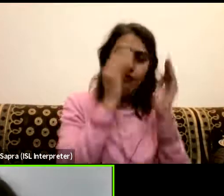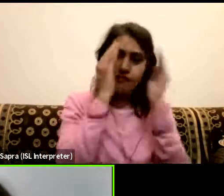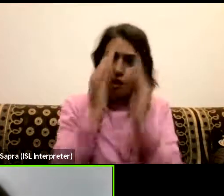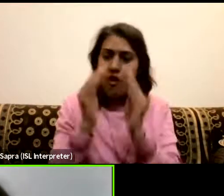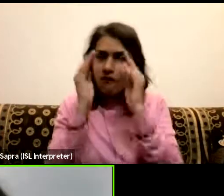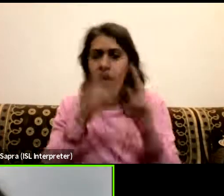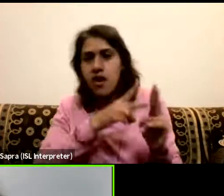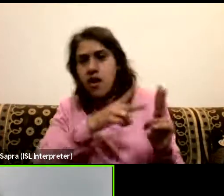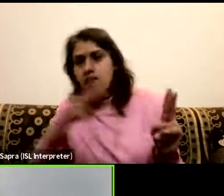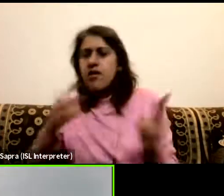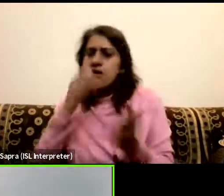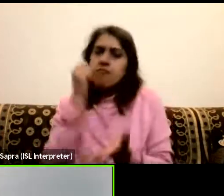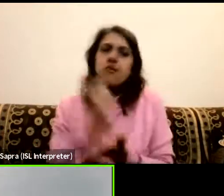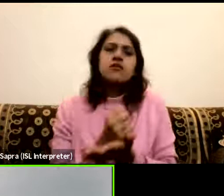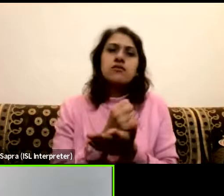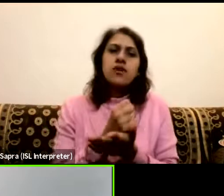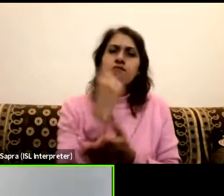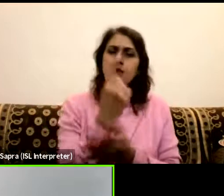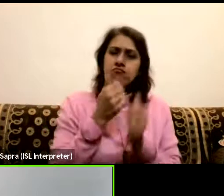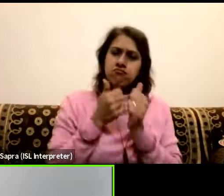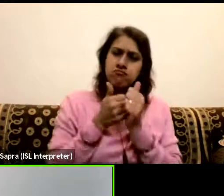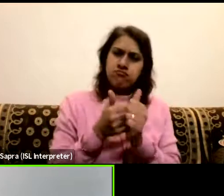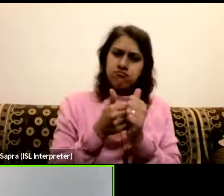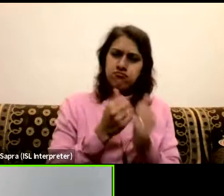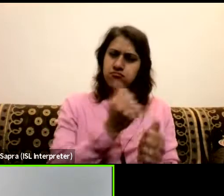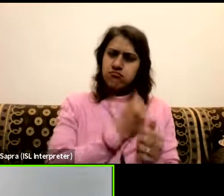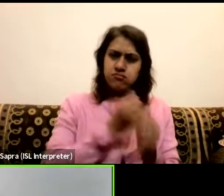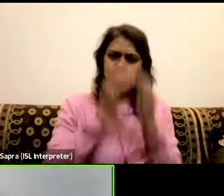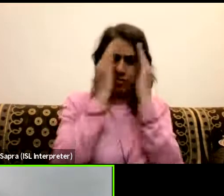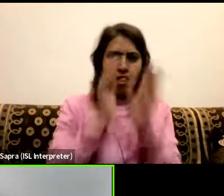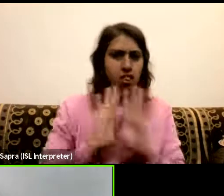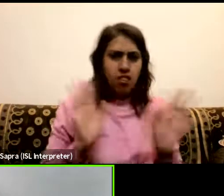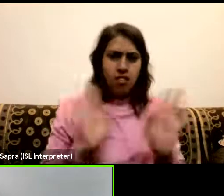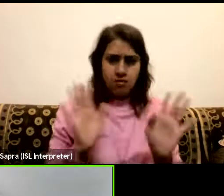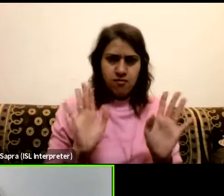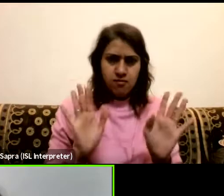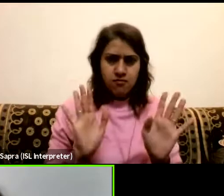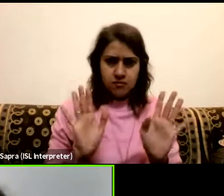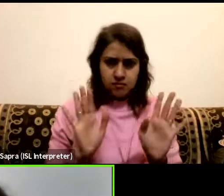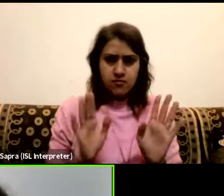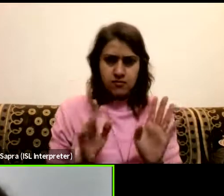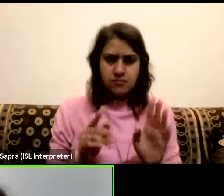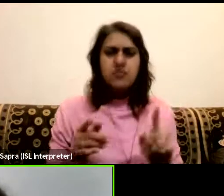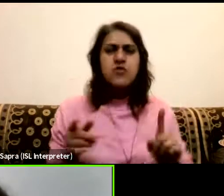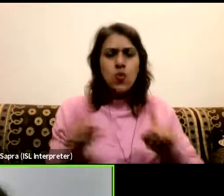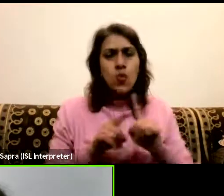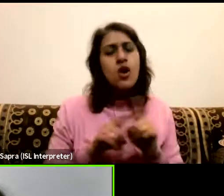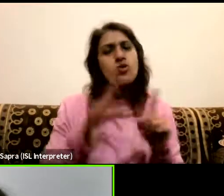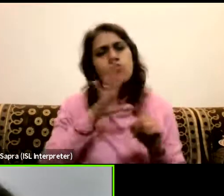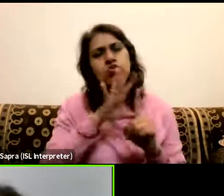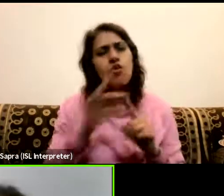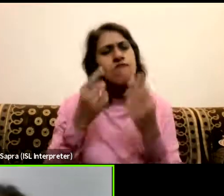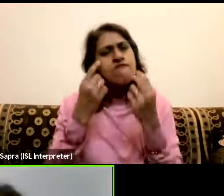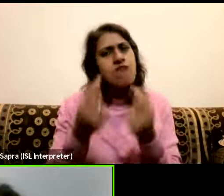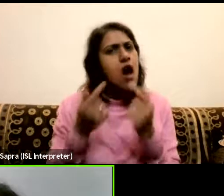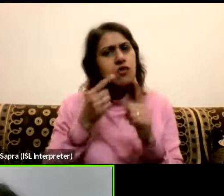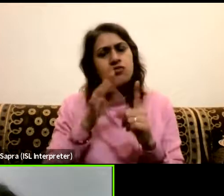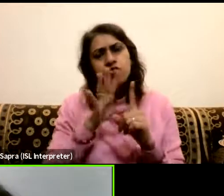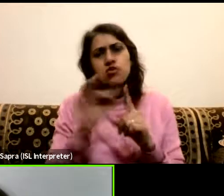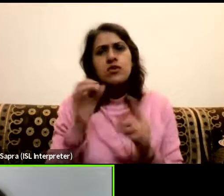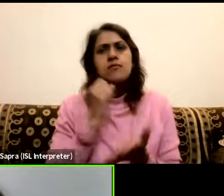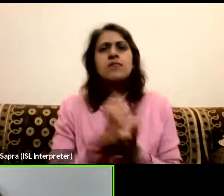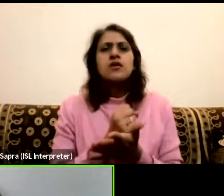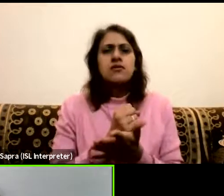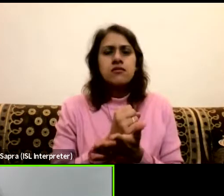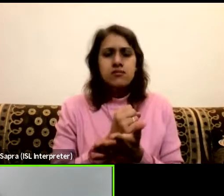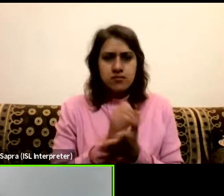we are already seeing? Firstly, we do have some affirmative action. Yes, there are entitlements